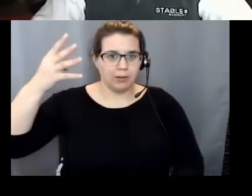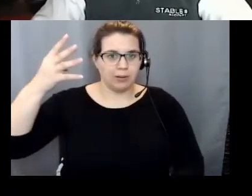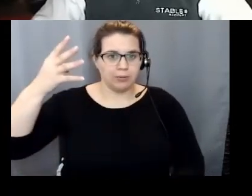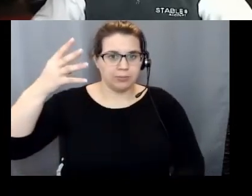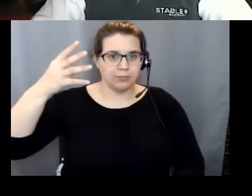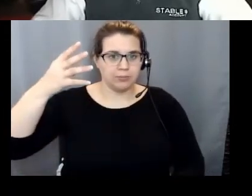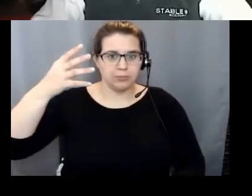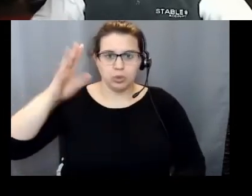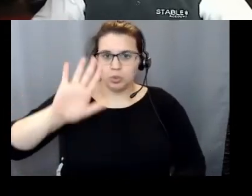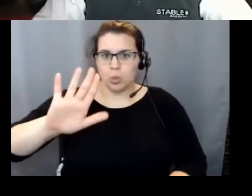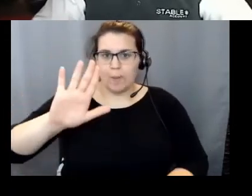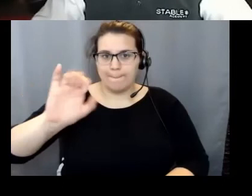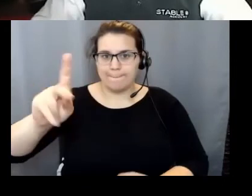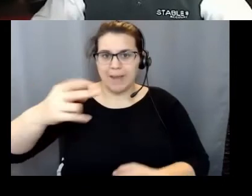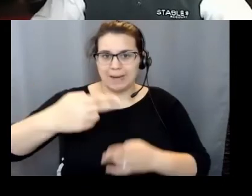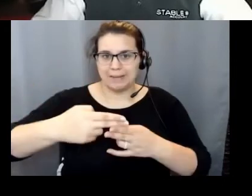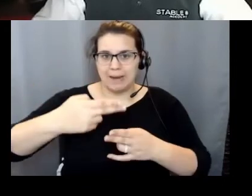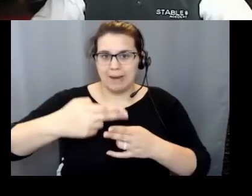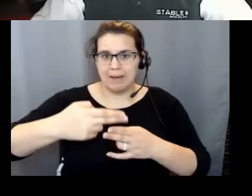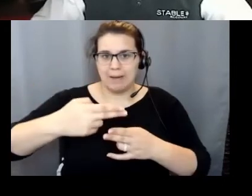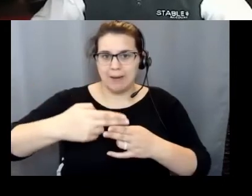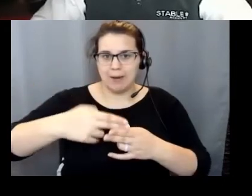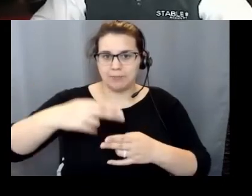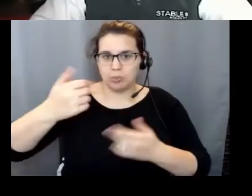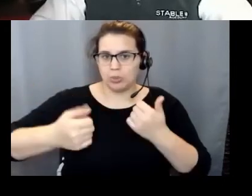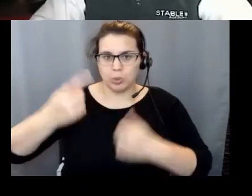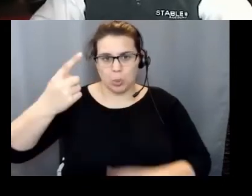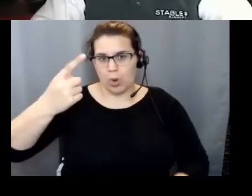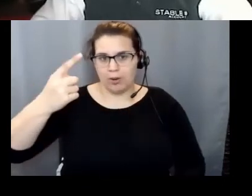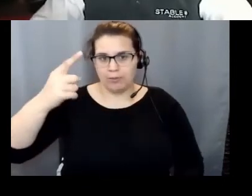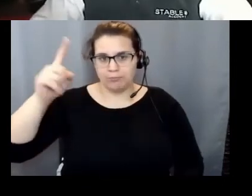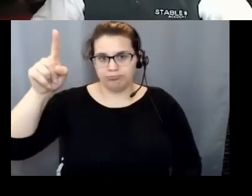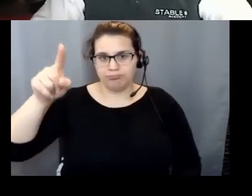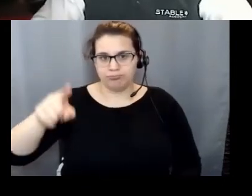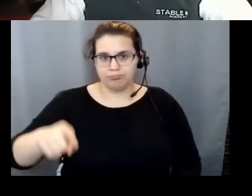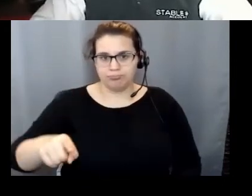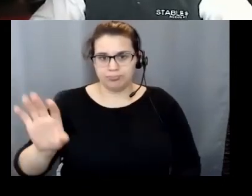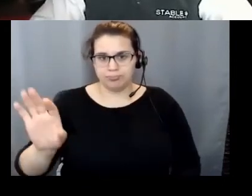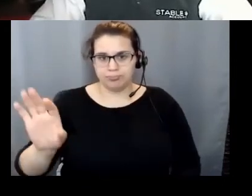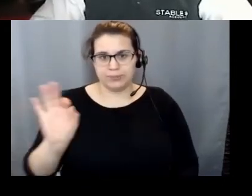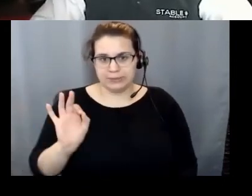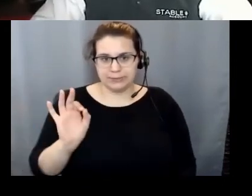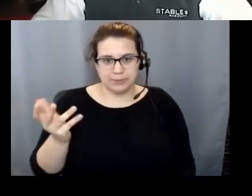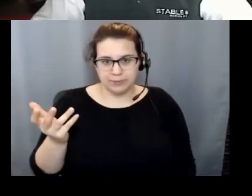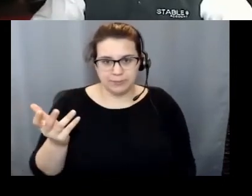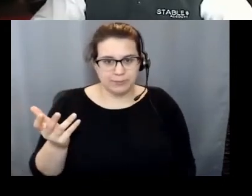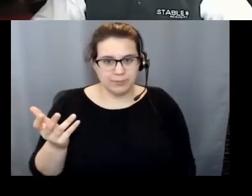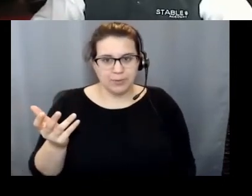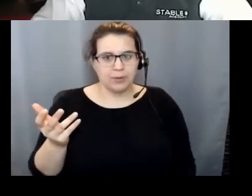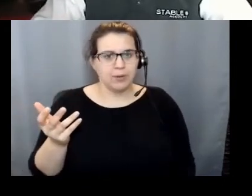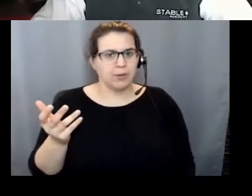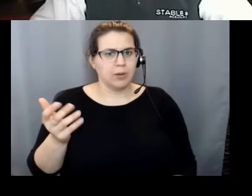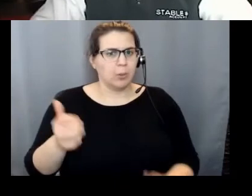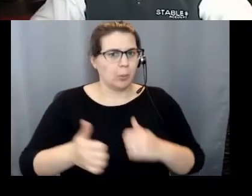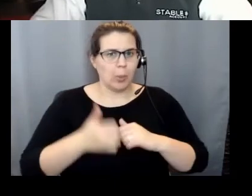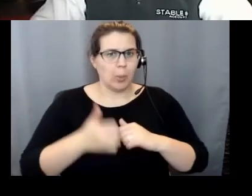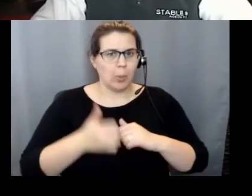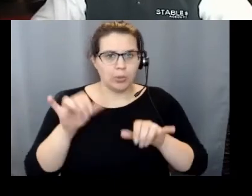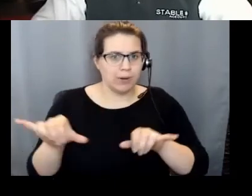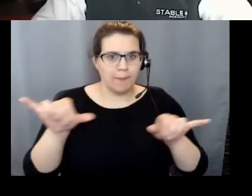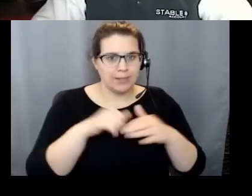of what banking institution you bank at. I don't know what the most common ones are in